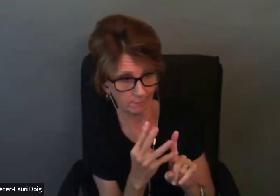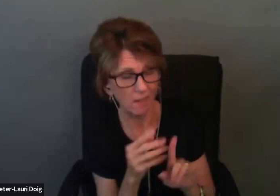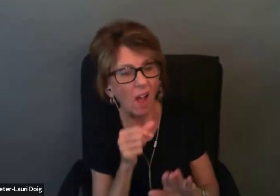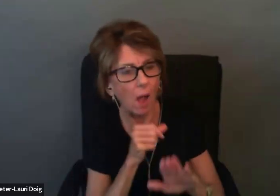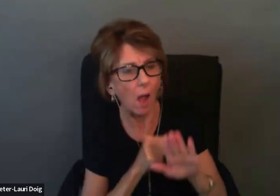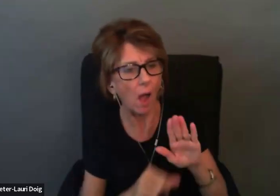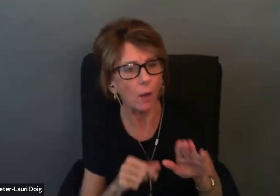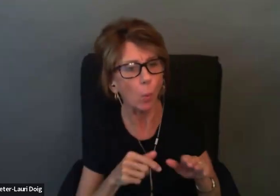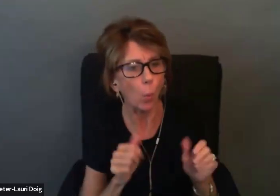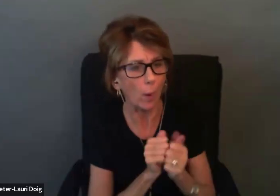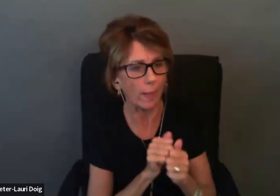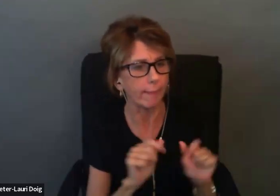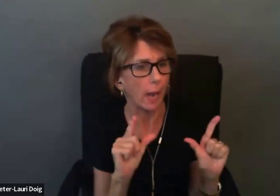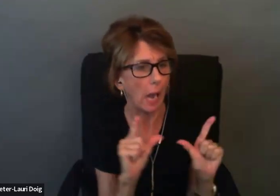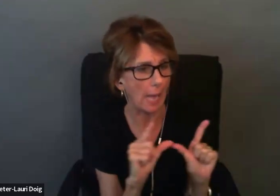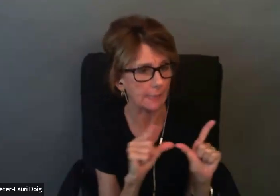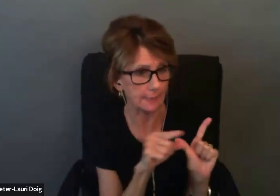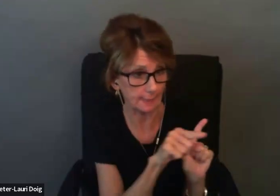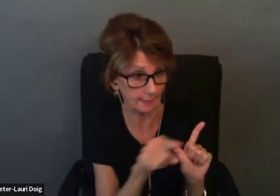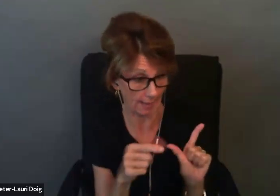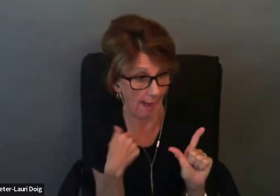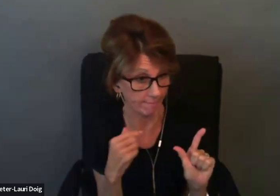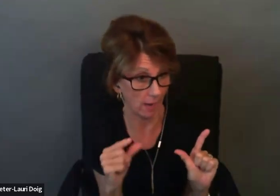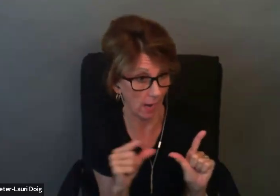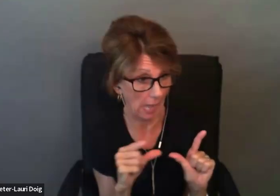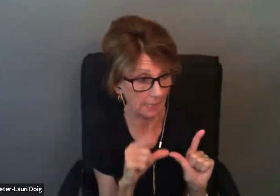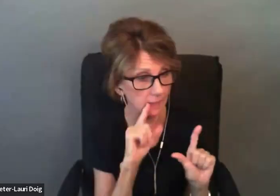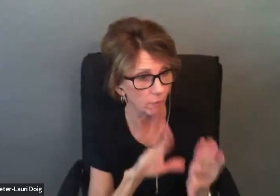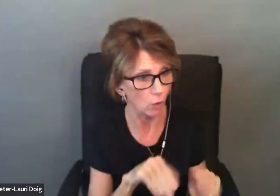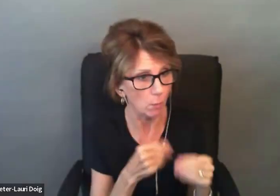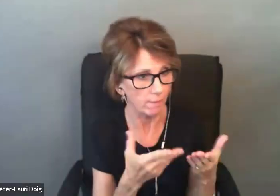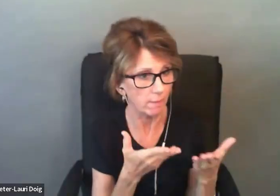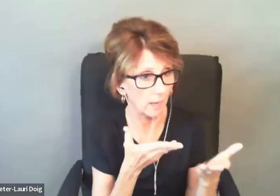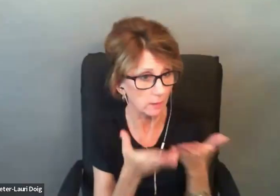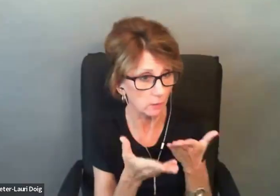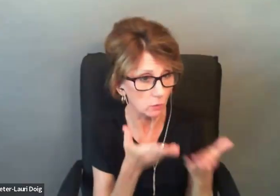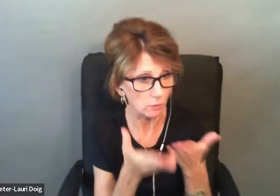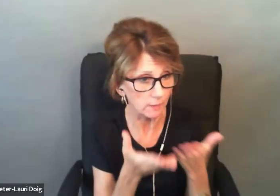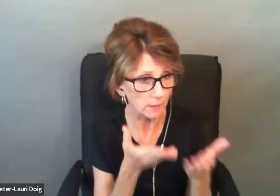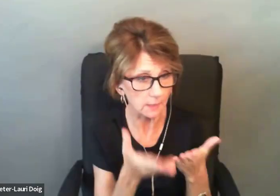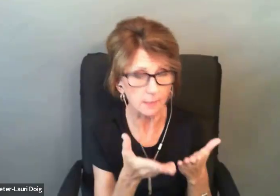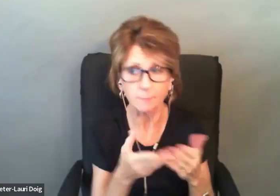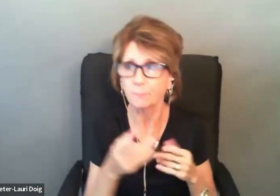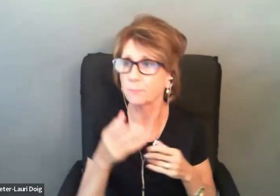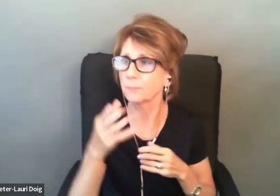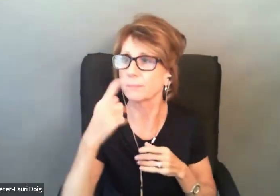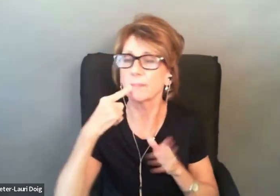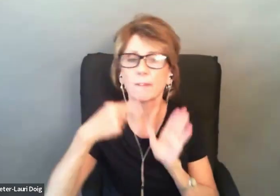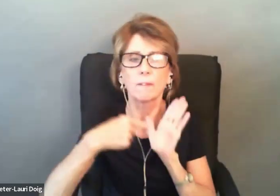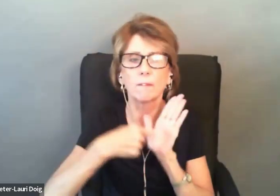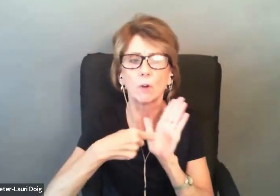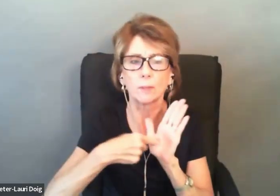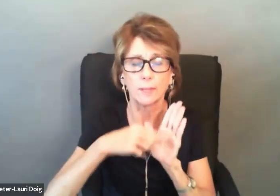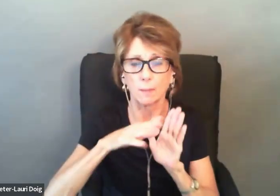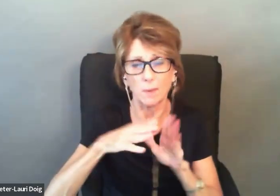tell you that I have seen online colleges relating to